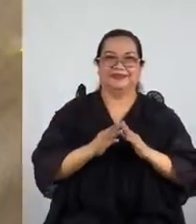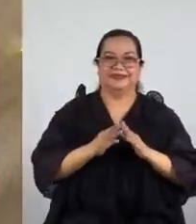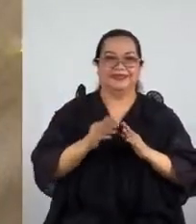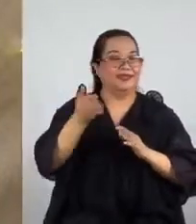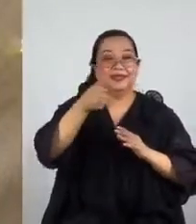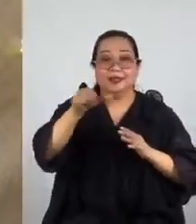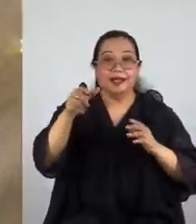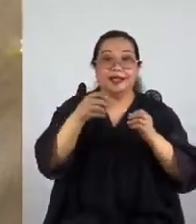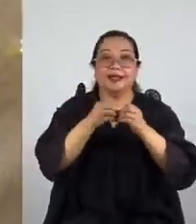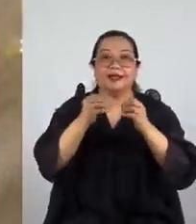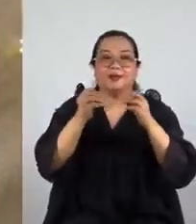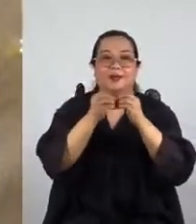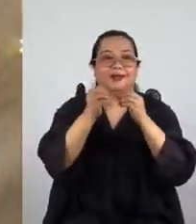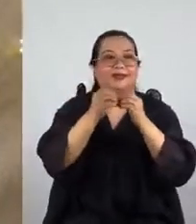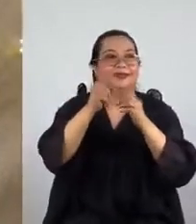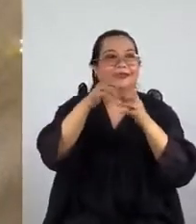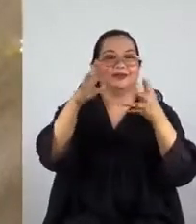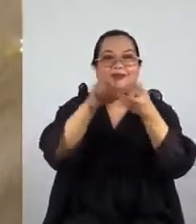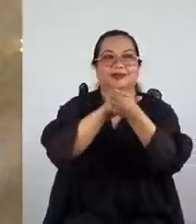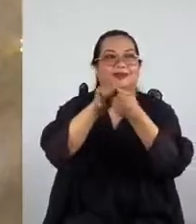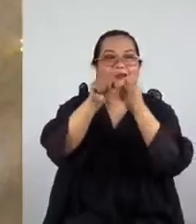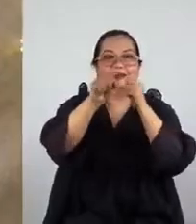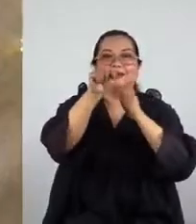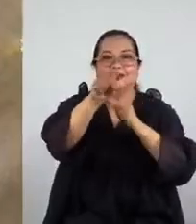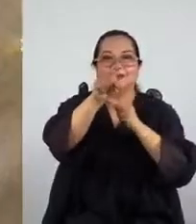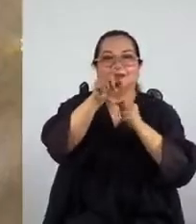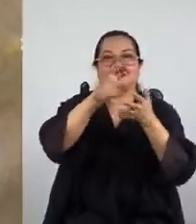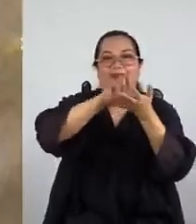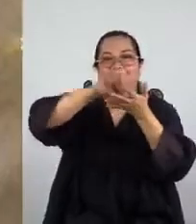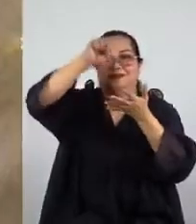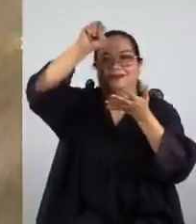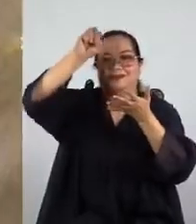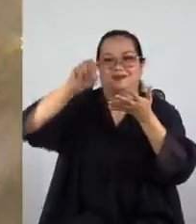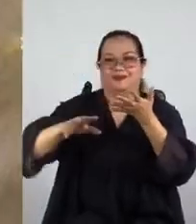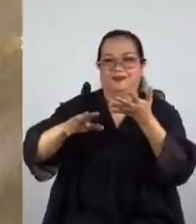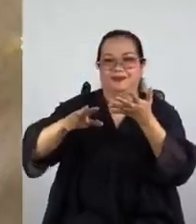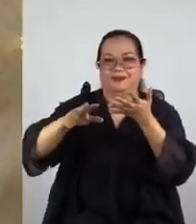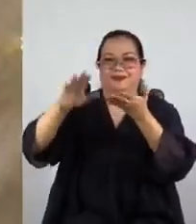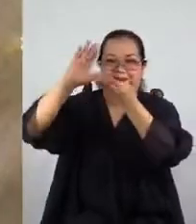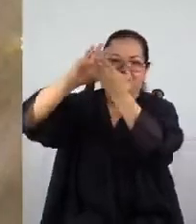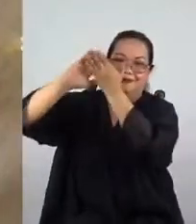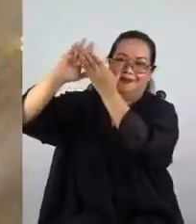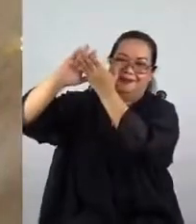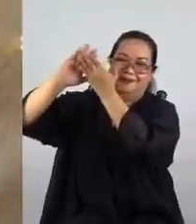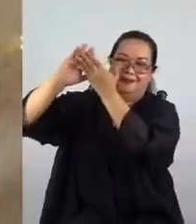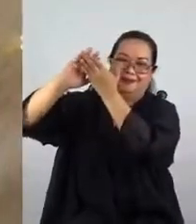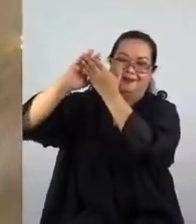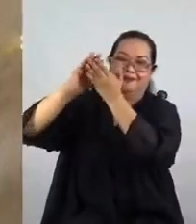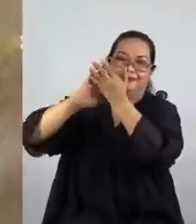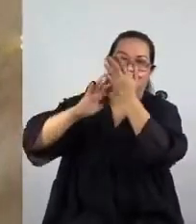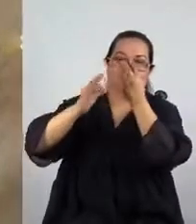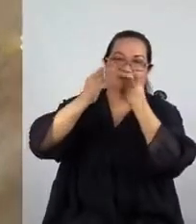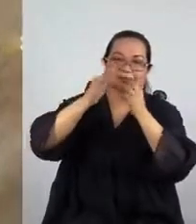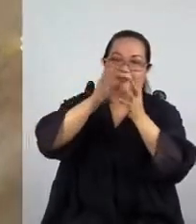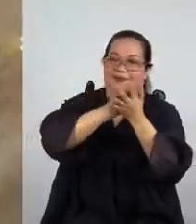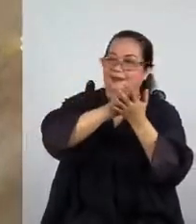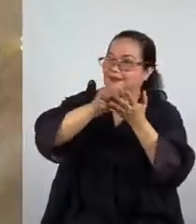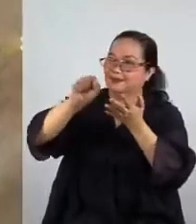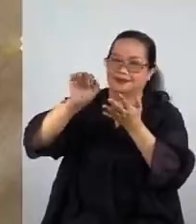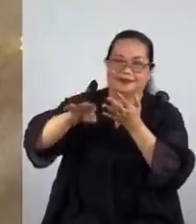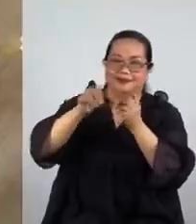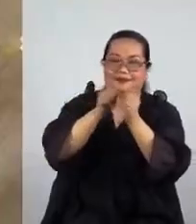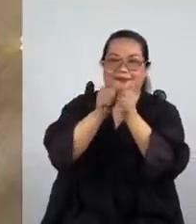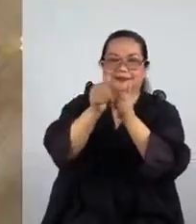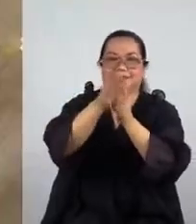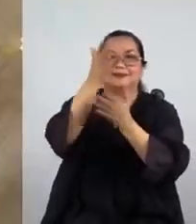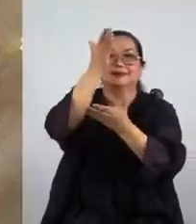whatever it is. We need to get rid of it. We need to eschew it, to deliberately avoid and